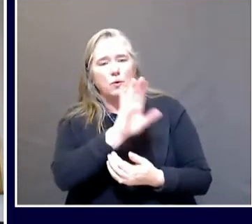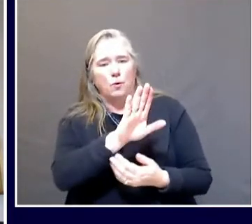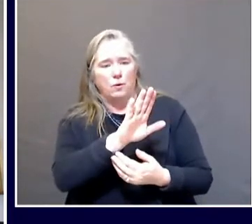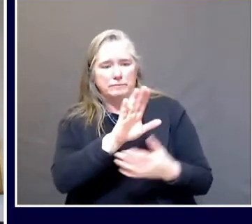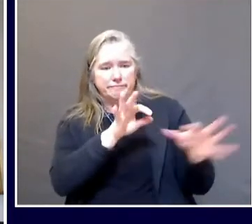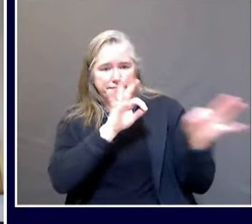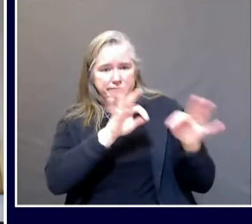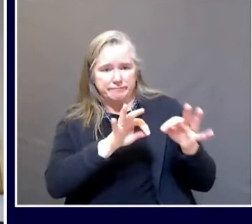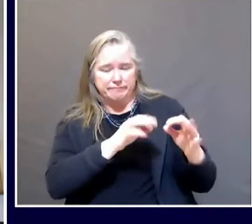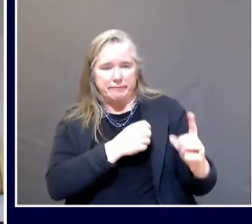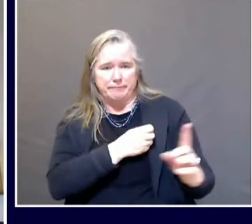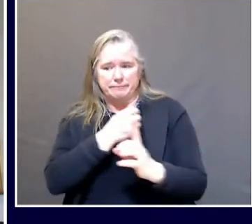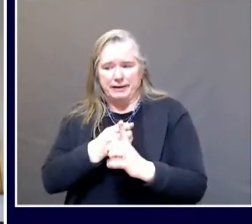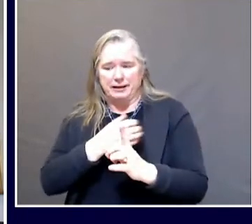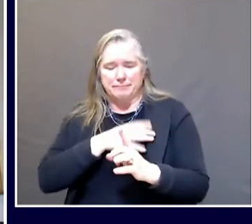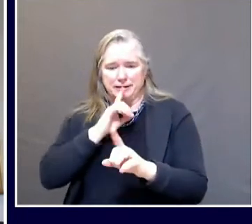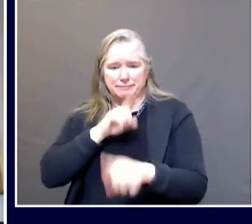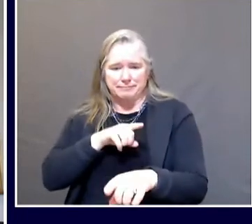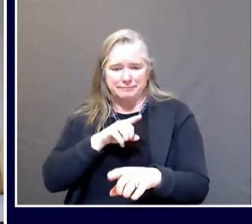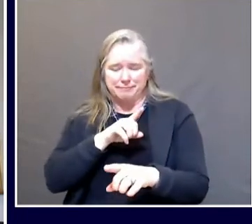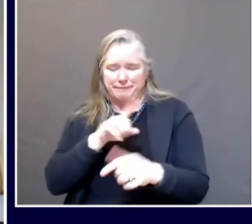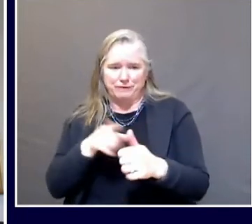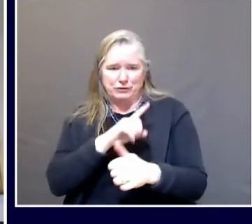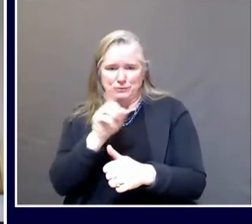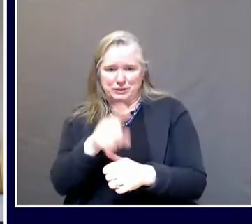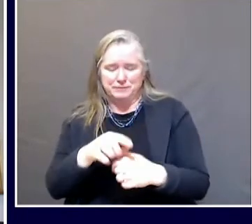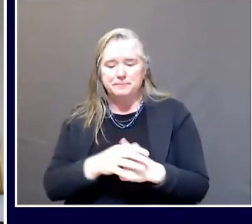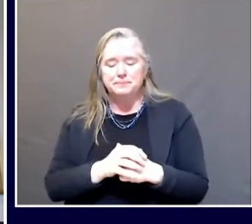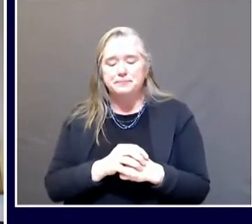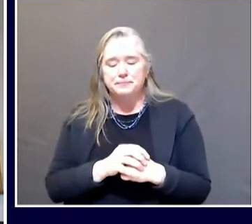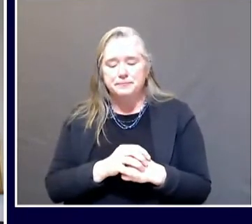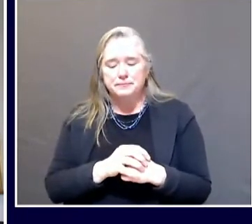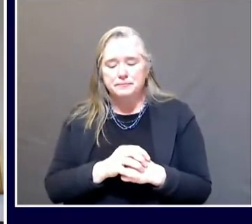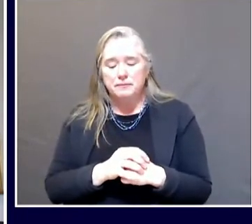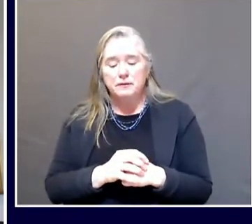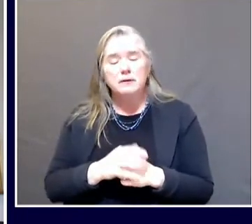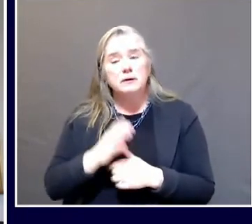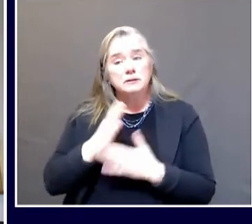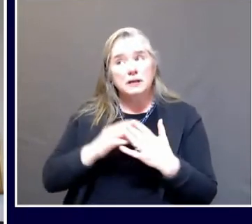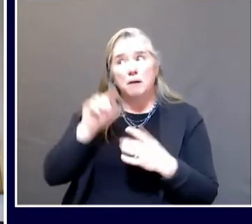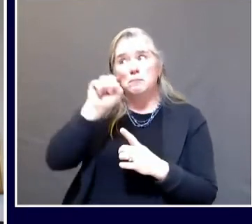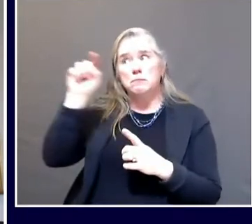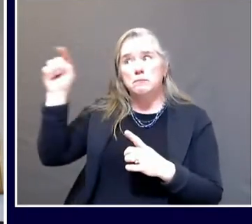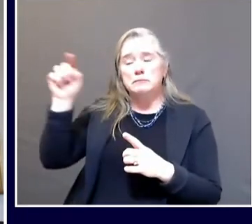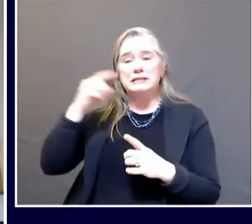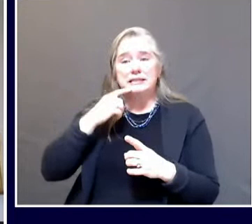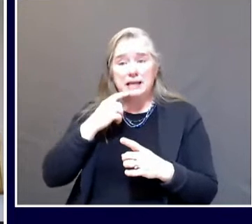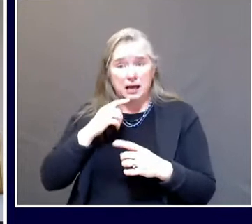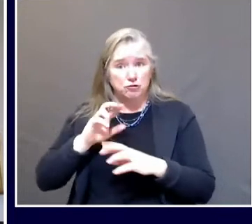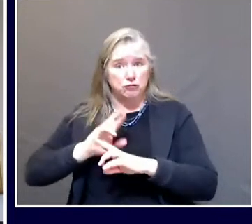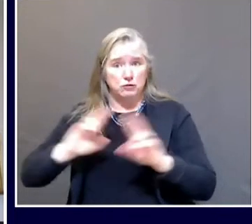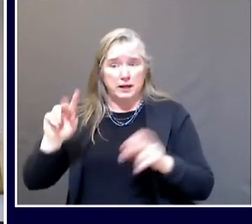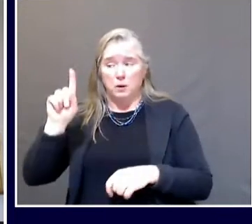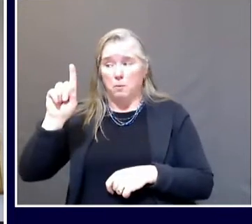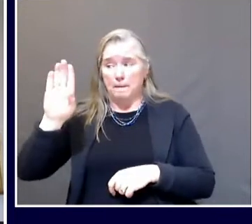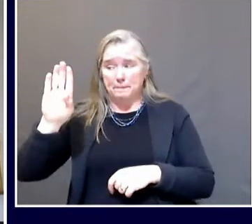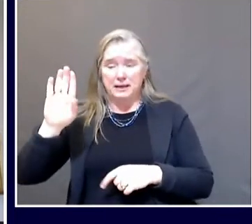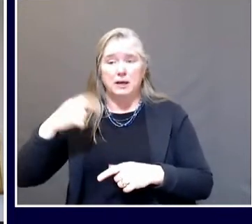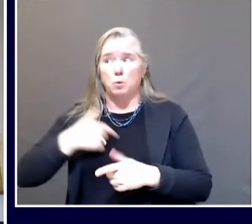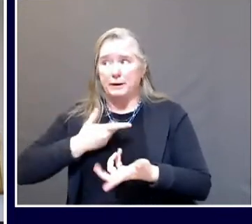Some hospital networks say that they have been in talks with the Maine CDC to expand into the next round of vaccinations,